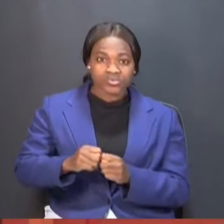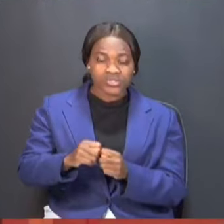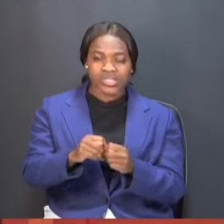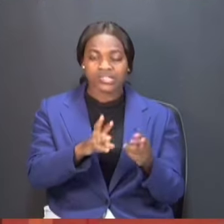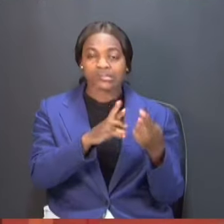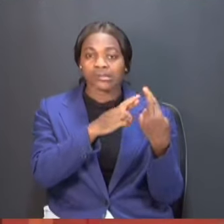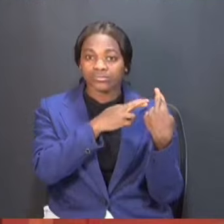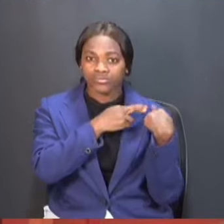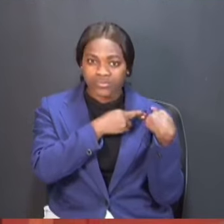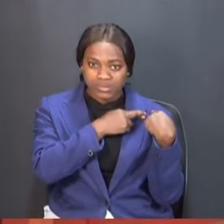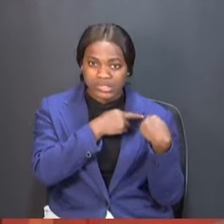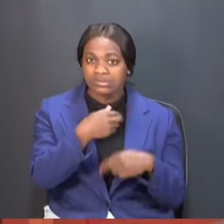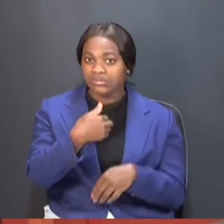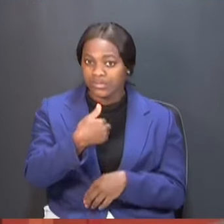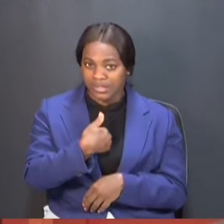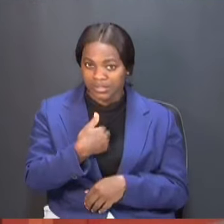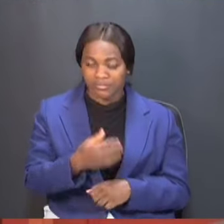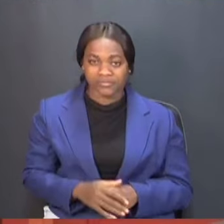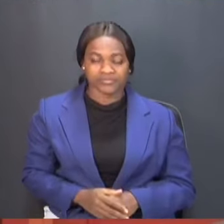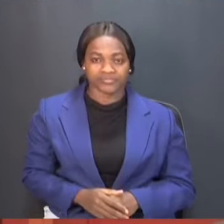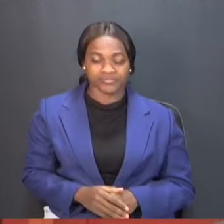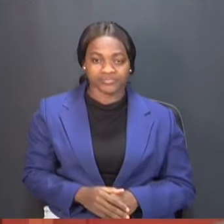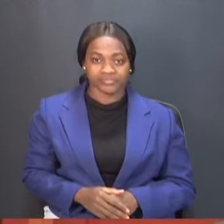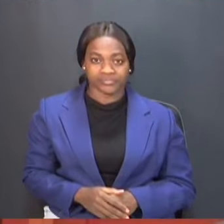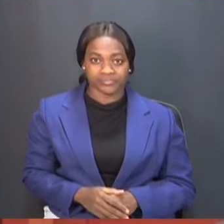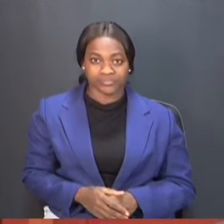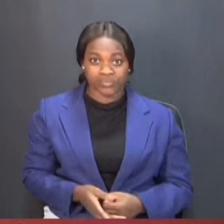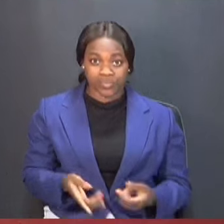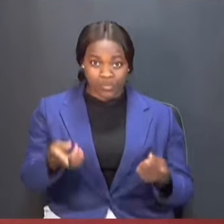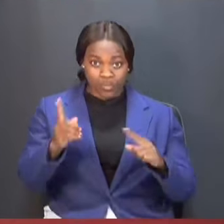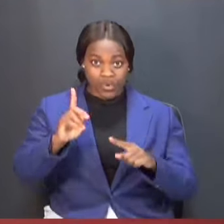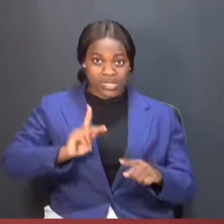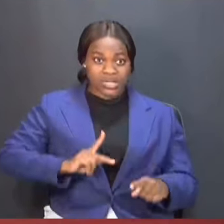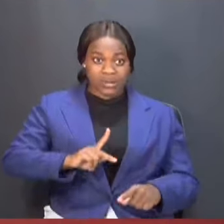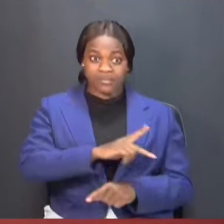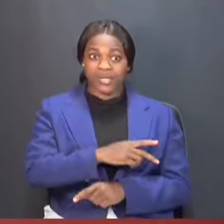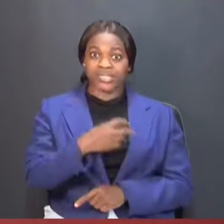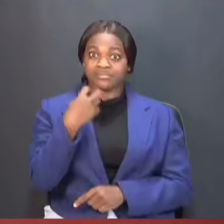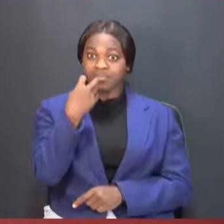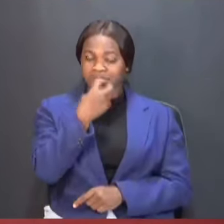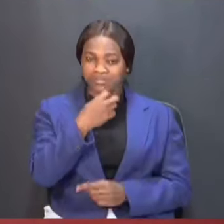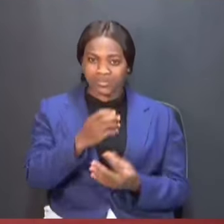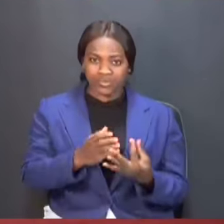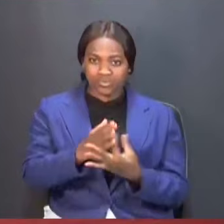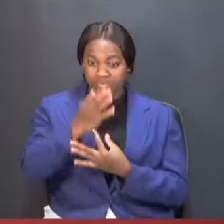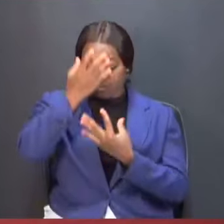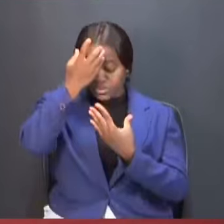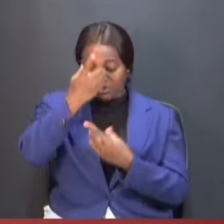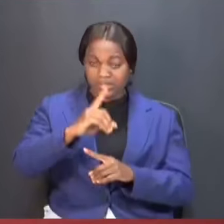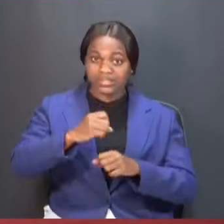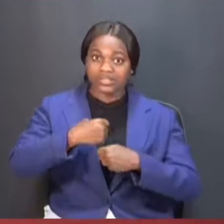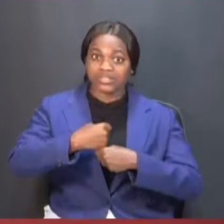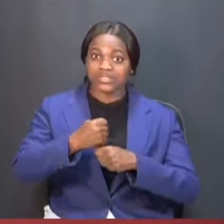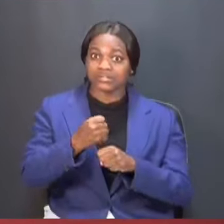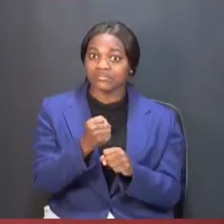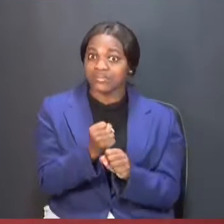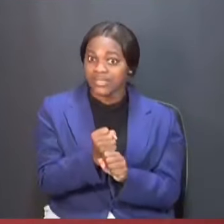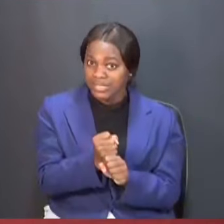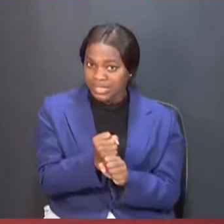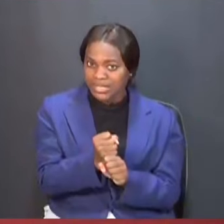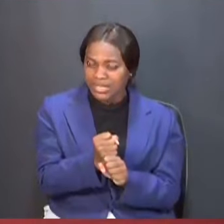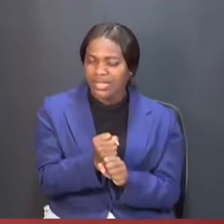responsibility. When Parliament speaks through a resolution, that